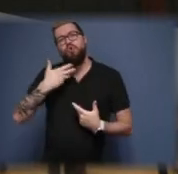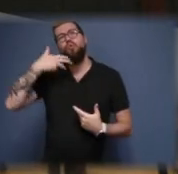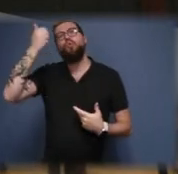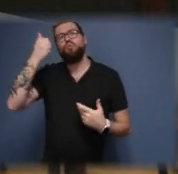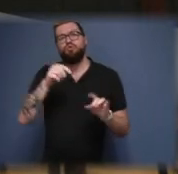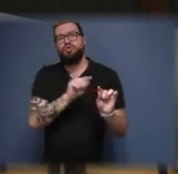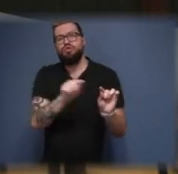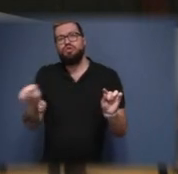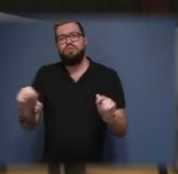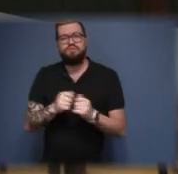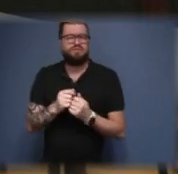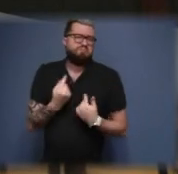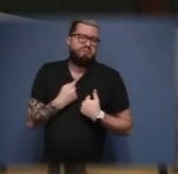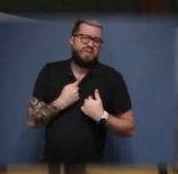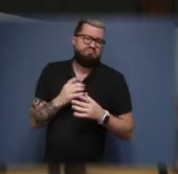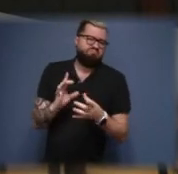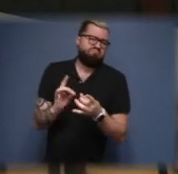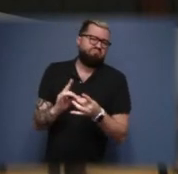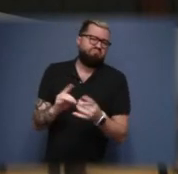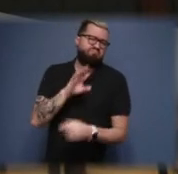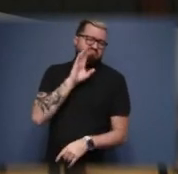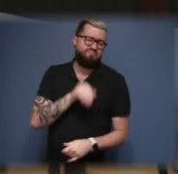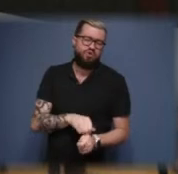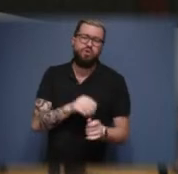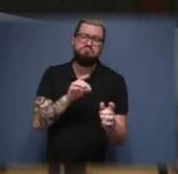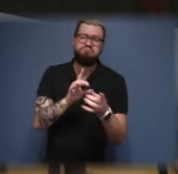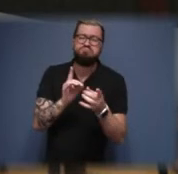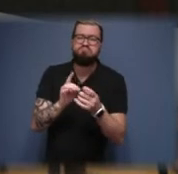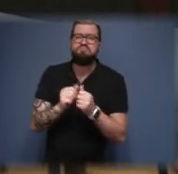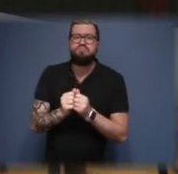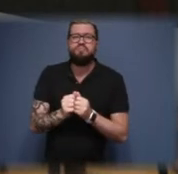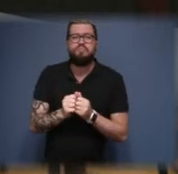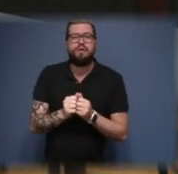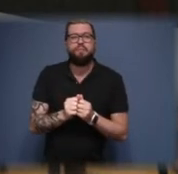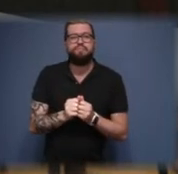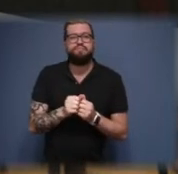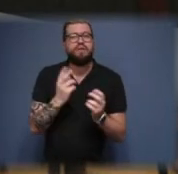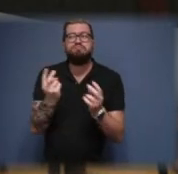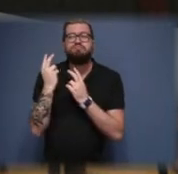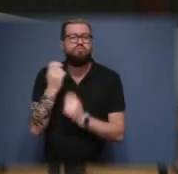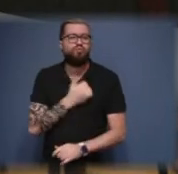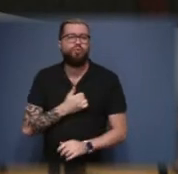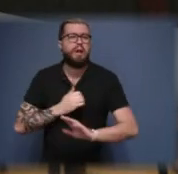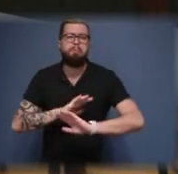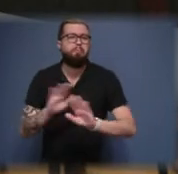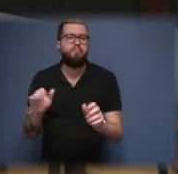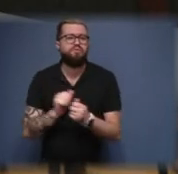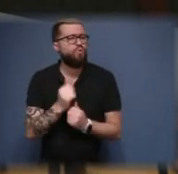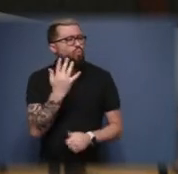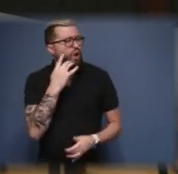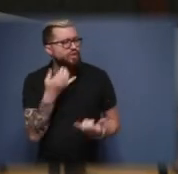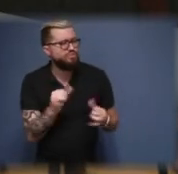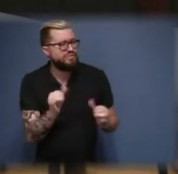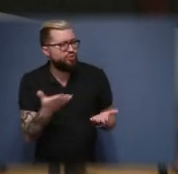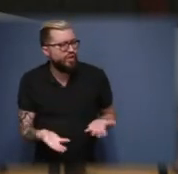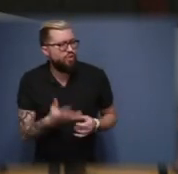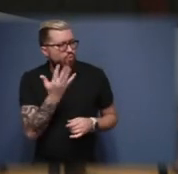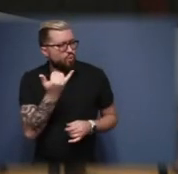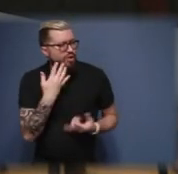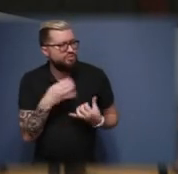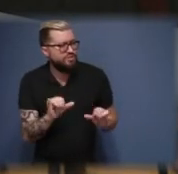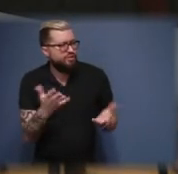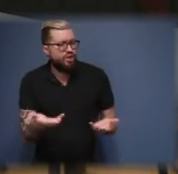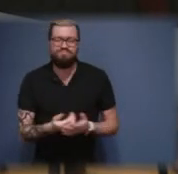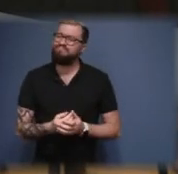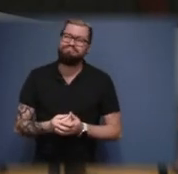This is just me. And I guess I never regretted it. Everyone kept saying, you know, why are you still here? But it's just